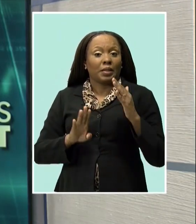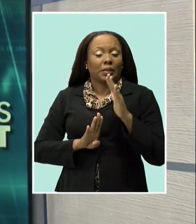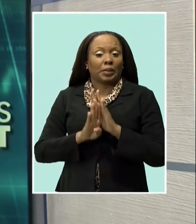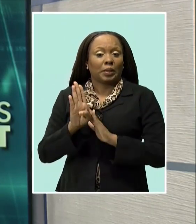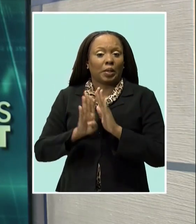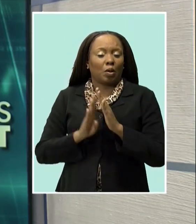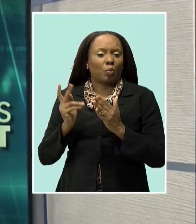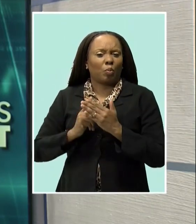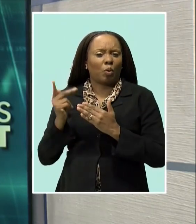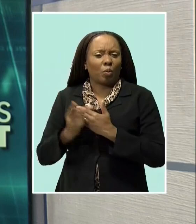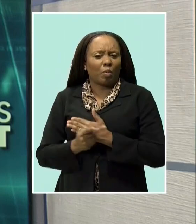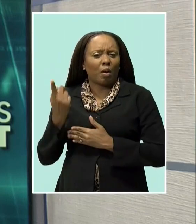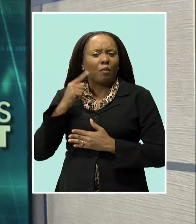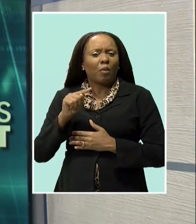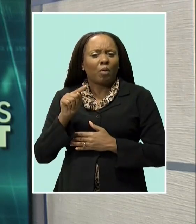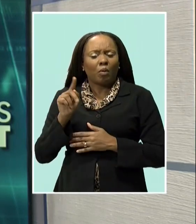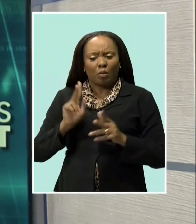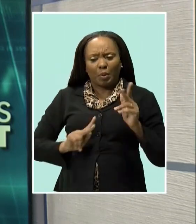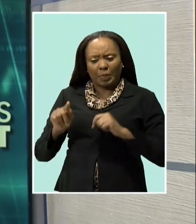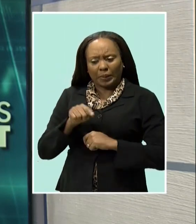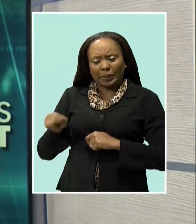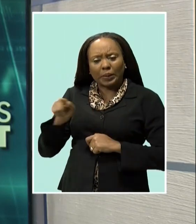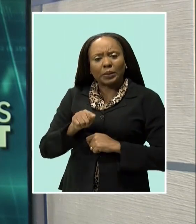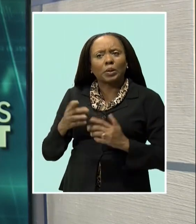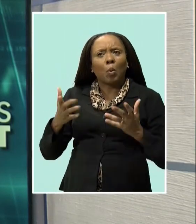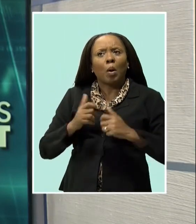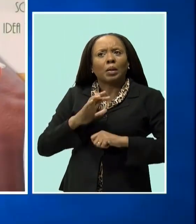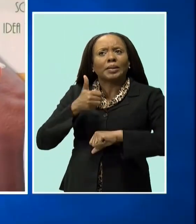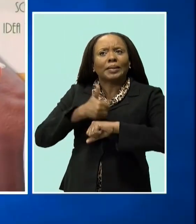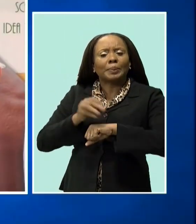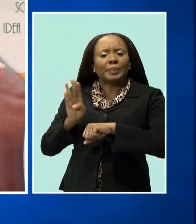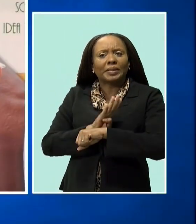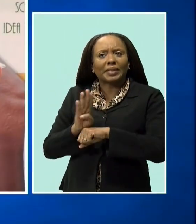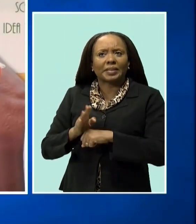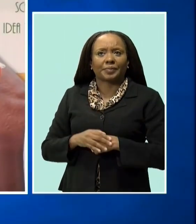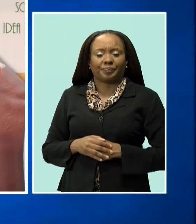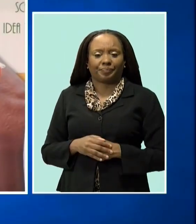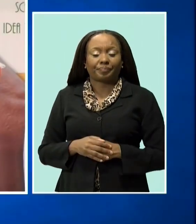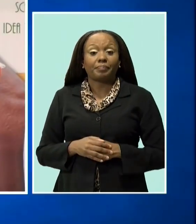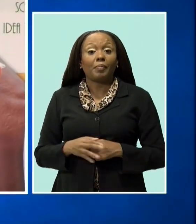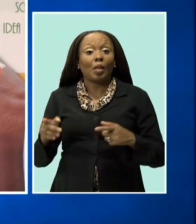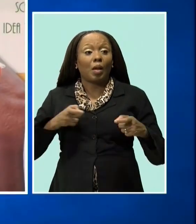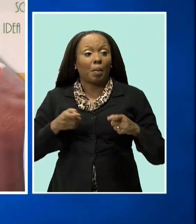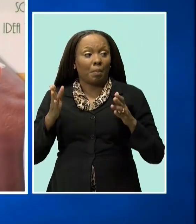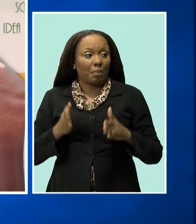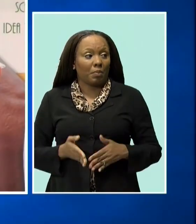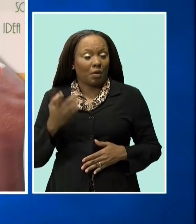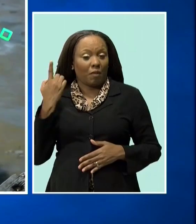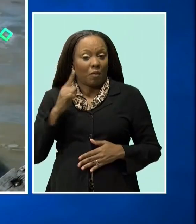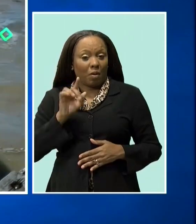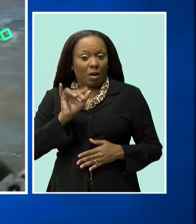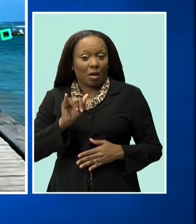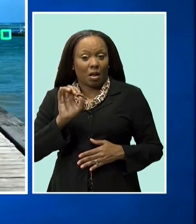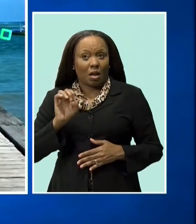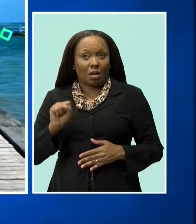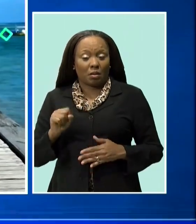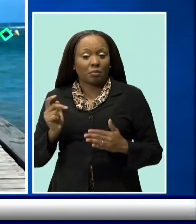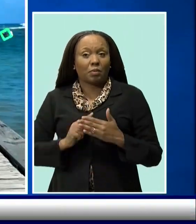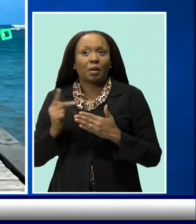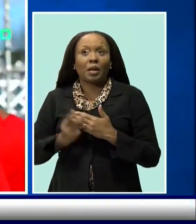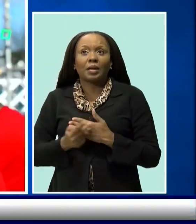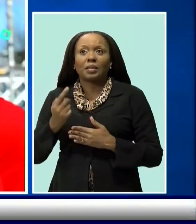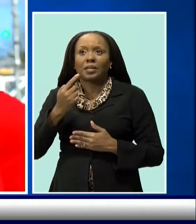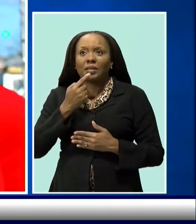Development Program. Ryan Broom has the details. In his remarks, manager of Yes, Ryan Mosley, says the Yes Business